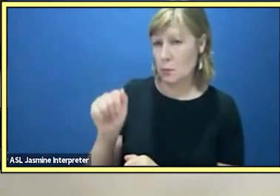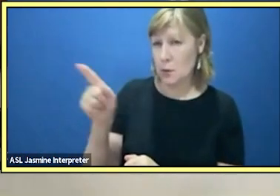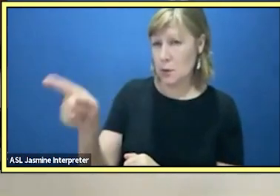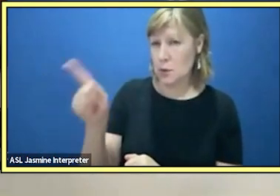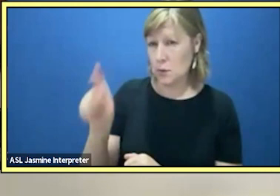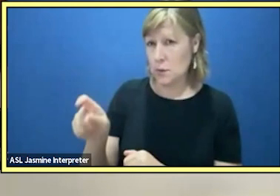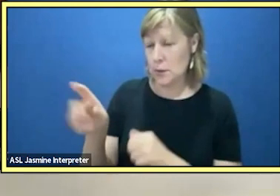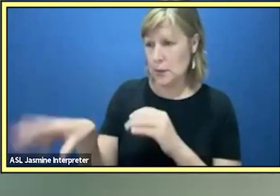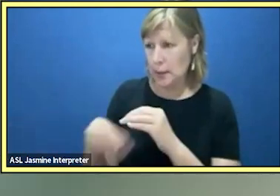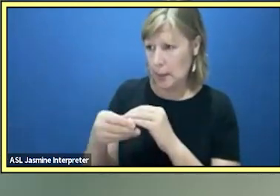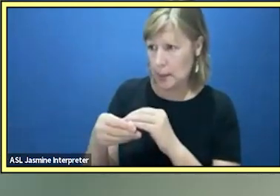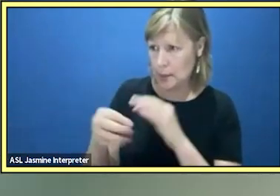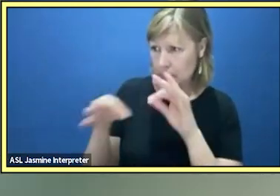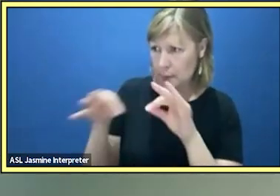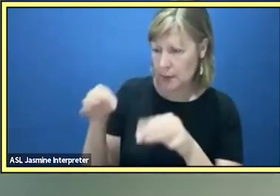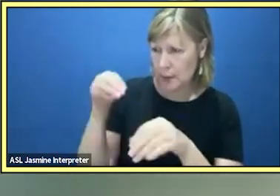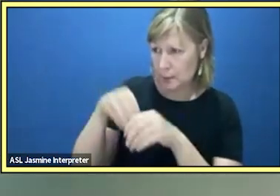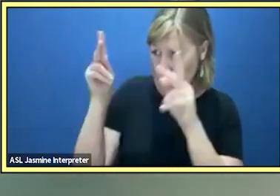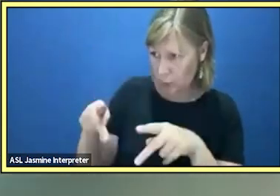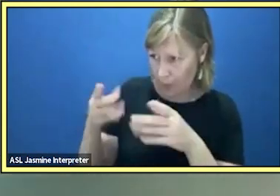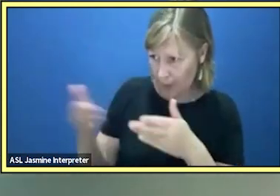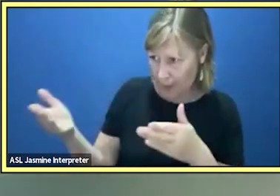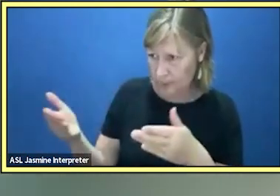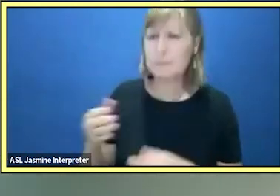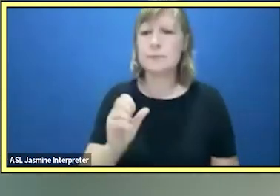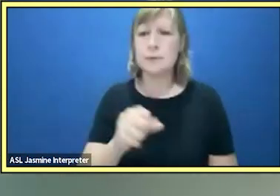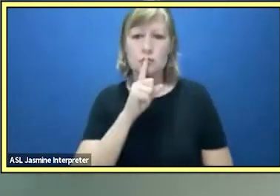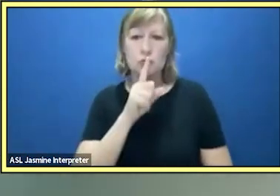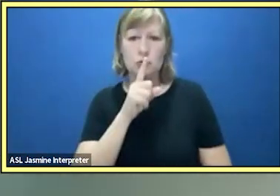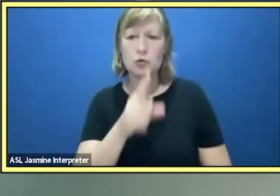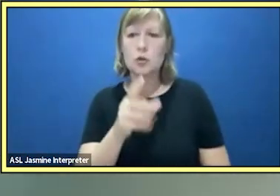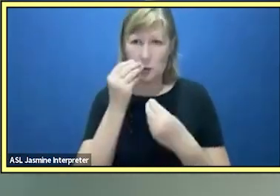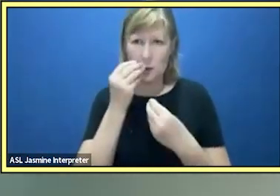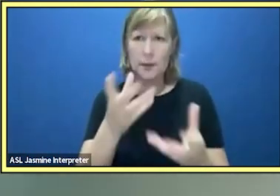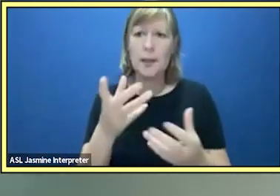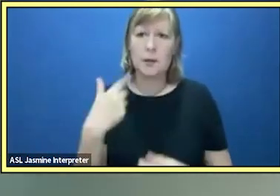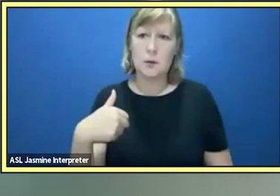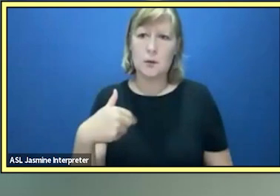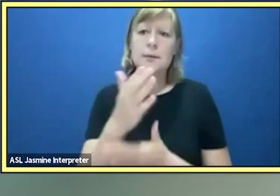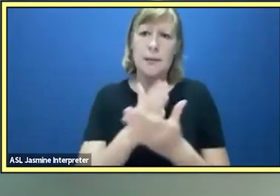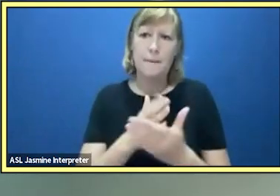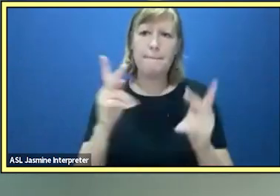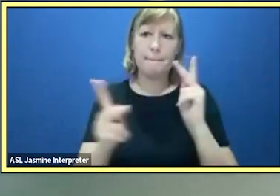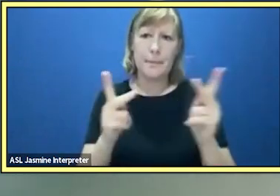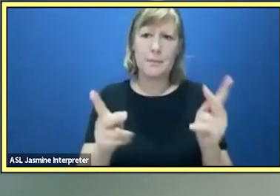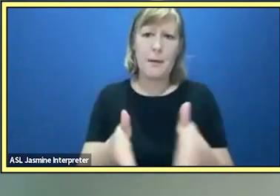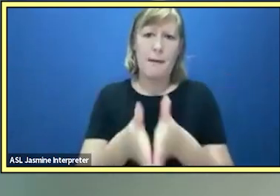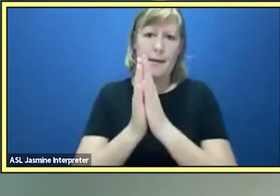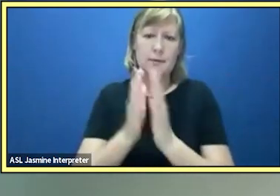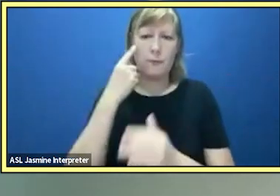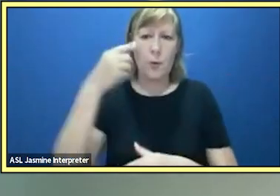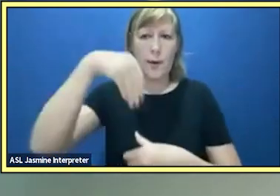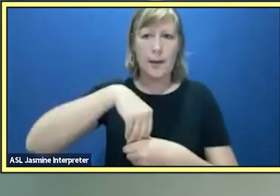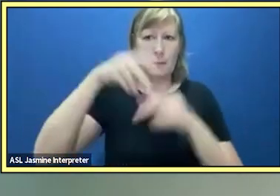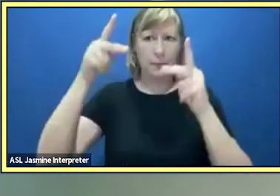no? So sure, I will let folks know that there are some folks that have asked for an in-person